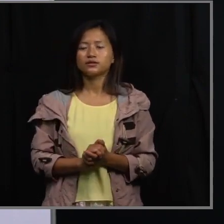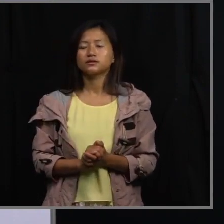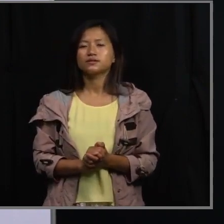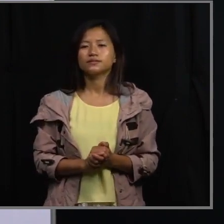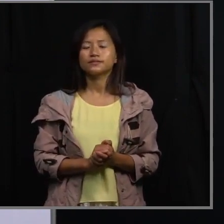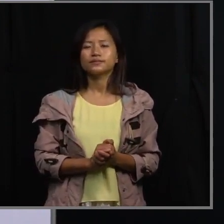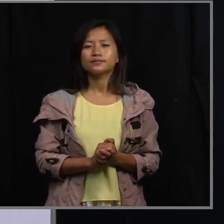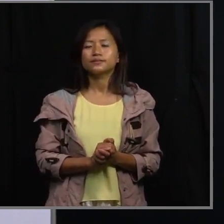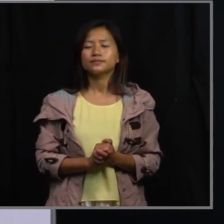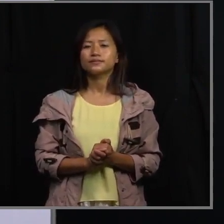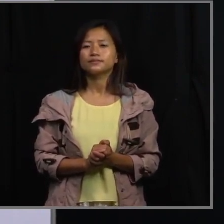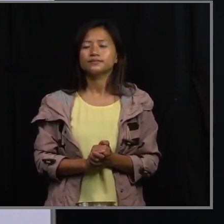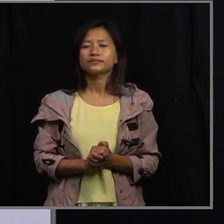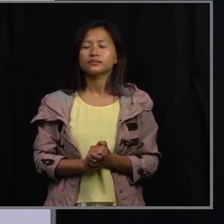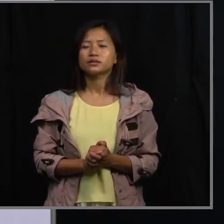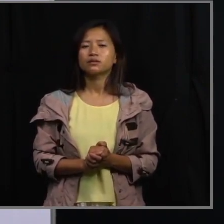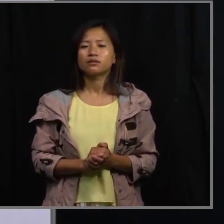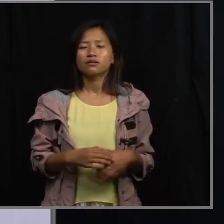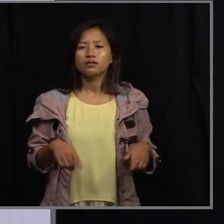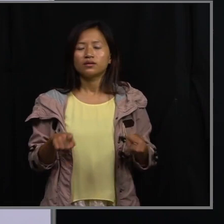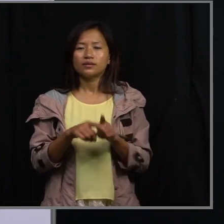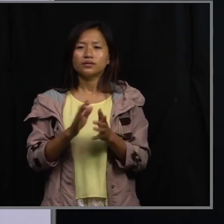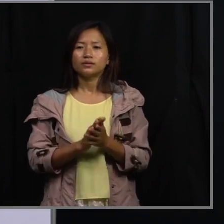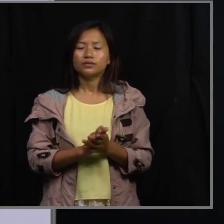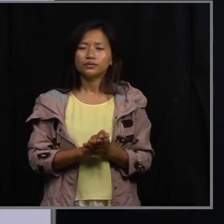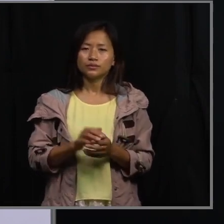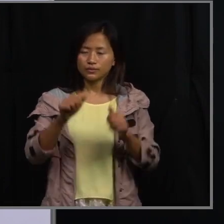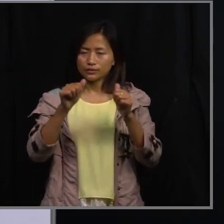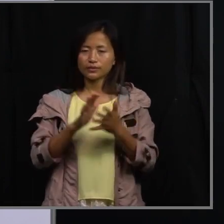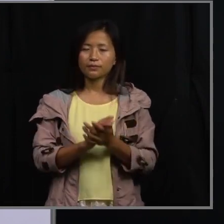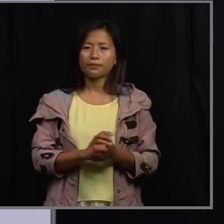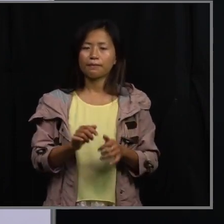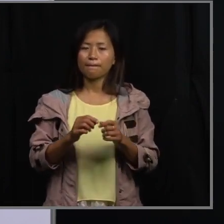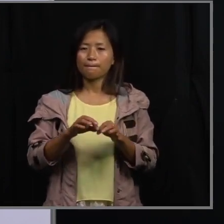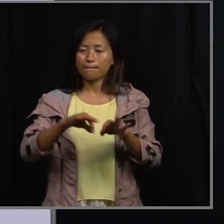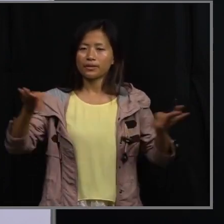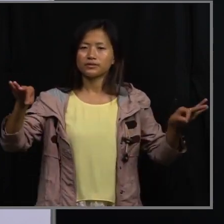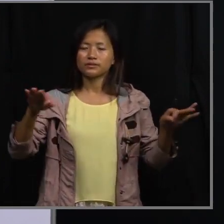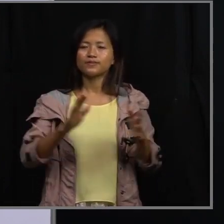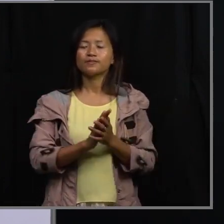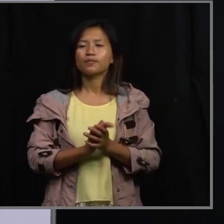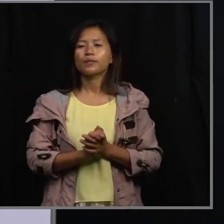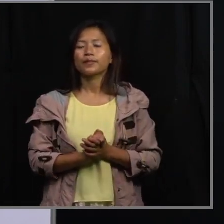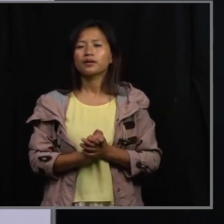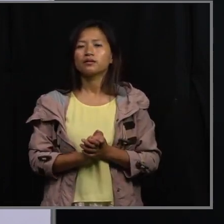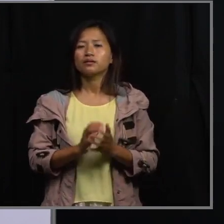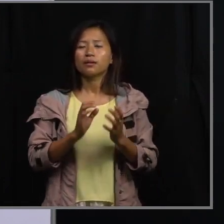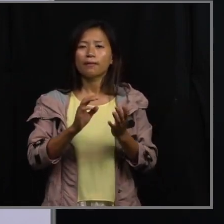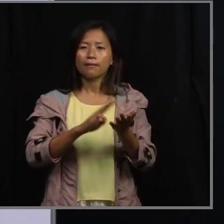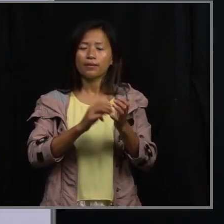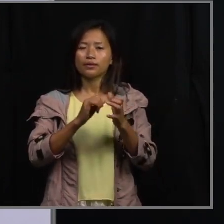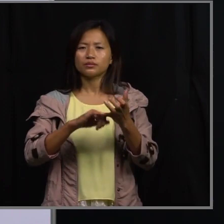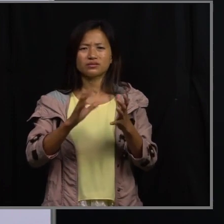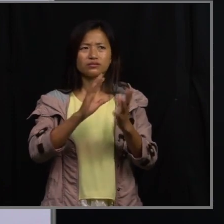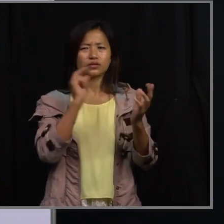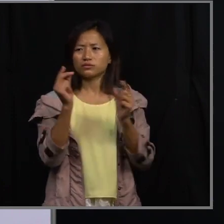30. So this is the mass of electron, and we can measure the entire mass of the universe. We can measure what entire mass of the universe,